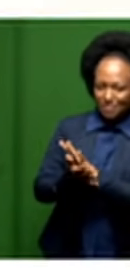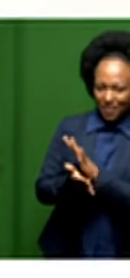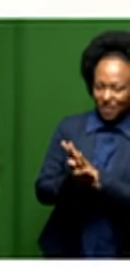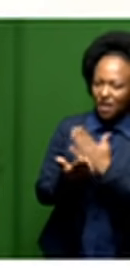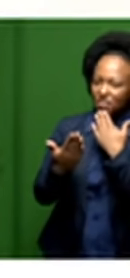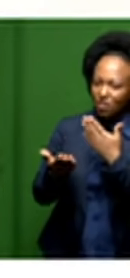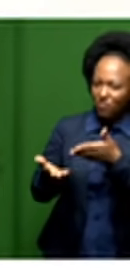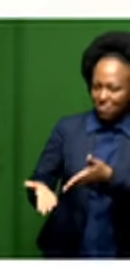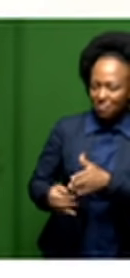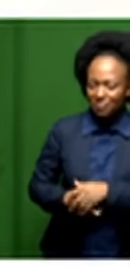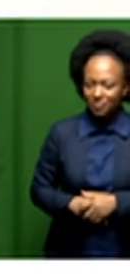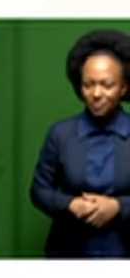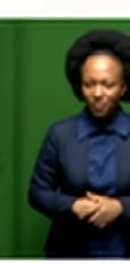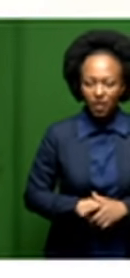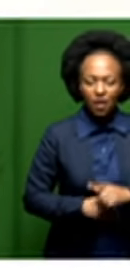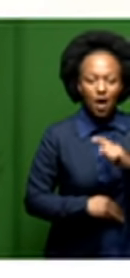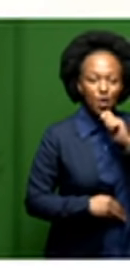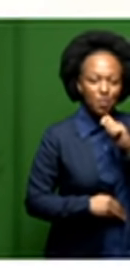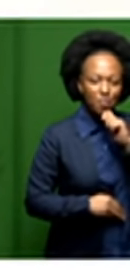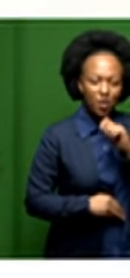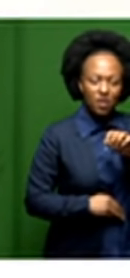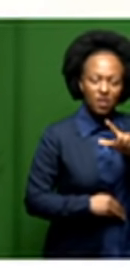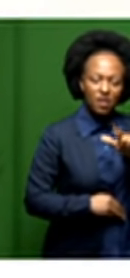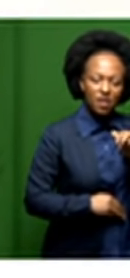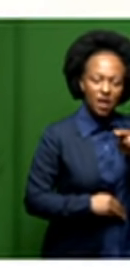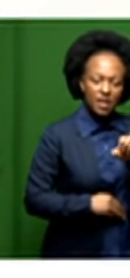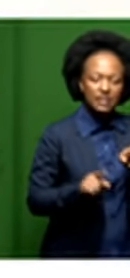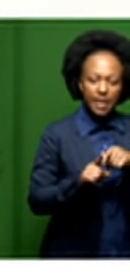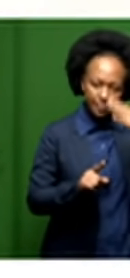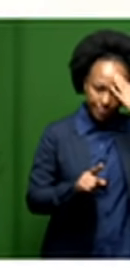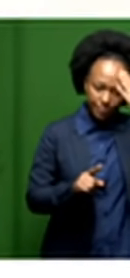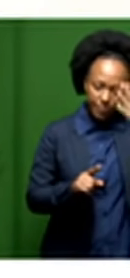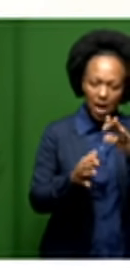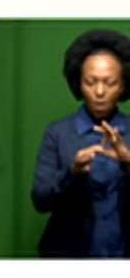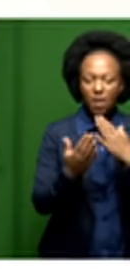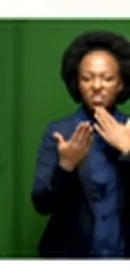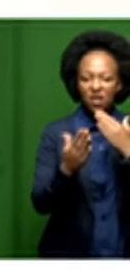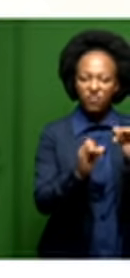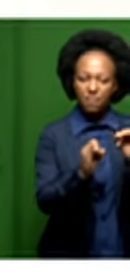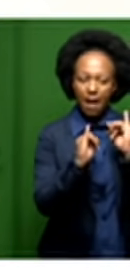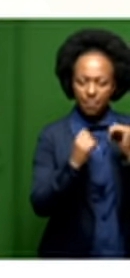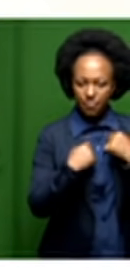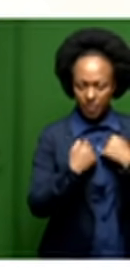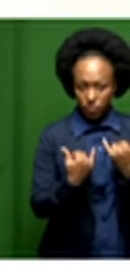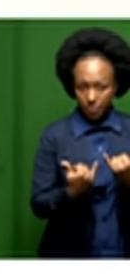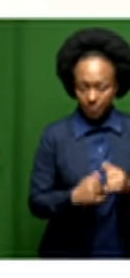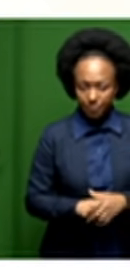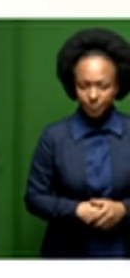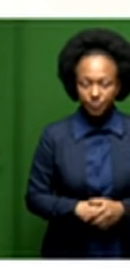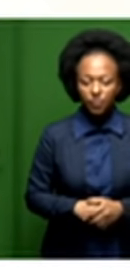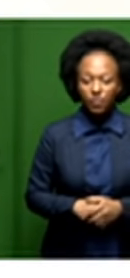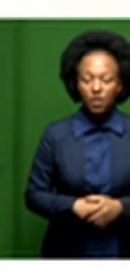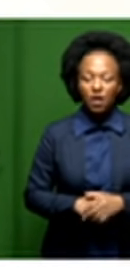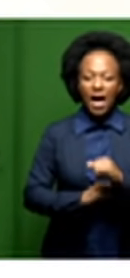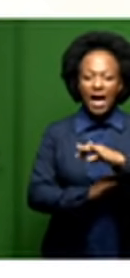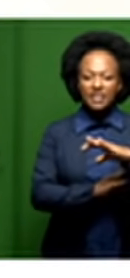us. Good morning to you, Leanne. Good morning to the viewers at home. Thank you for having me today. All right, so the IEC's